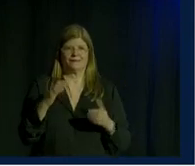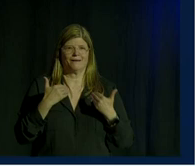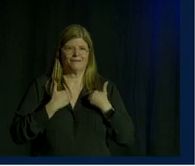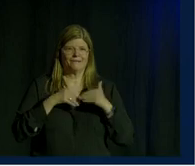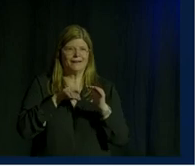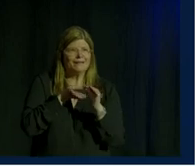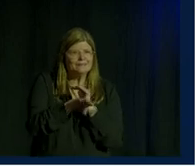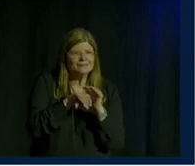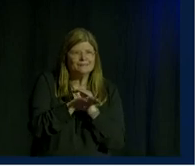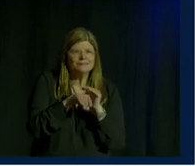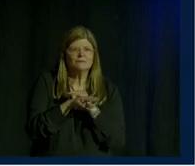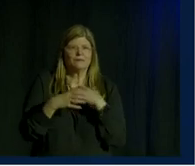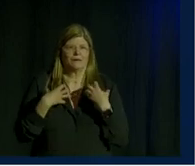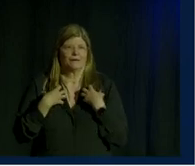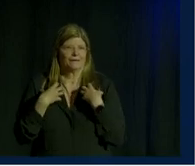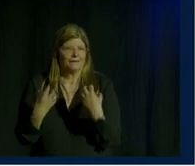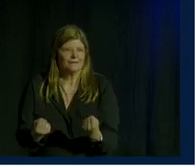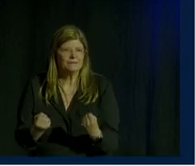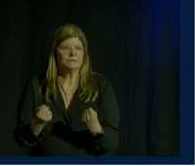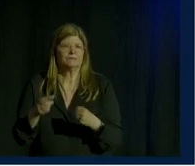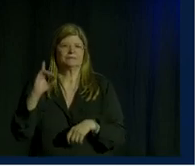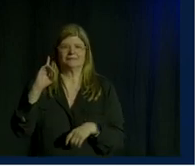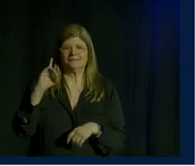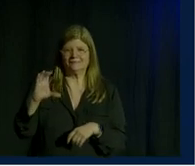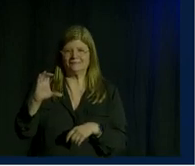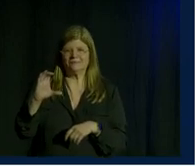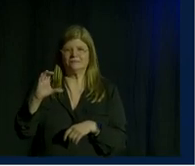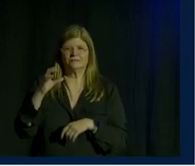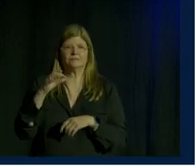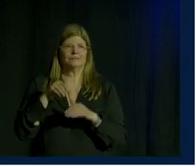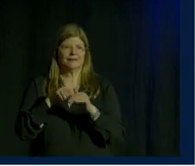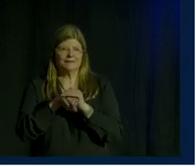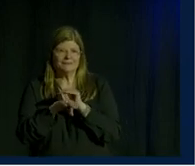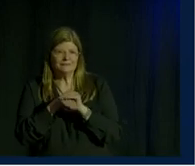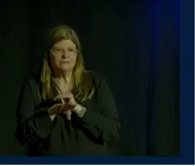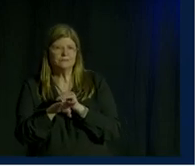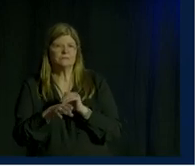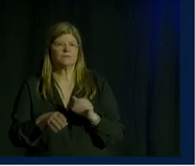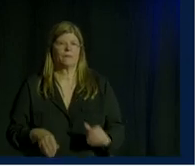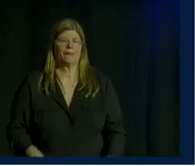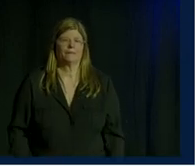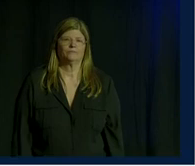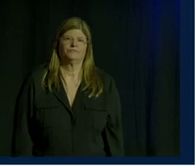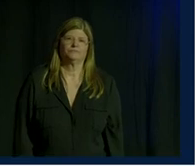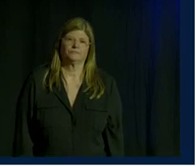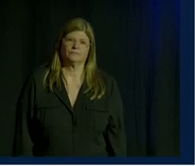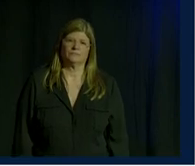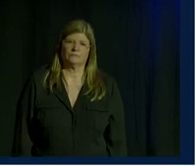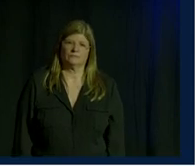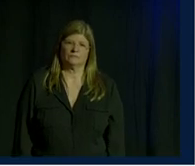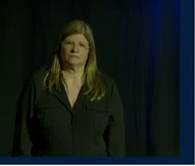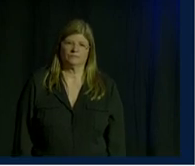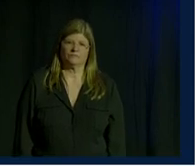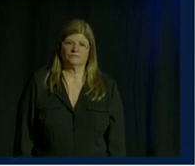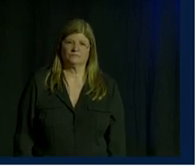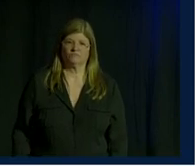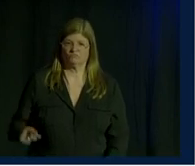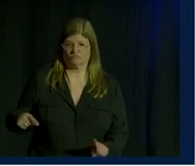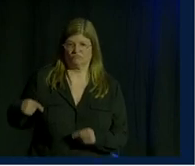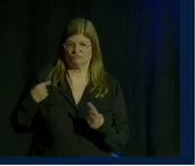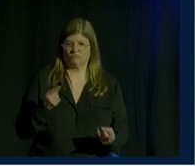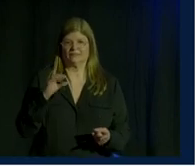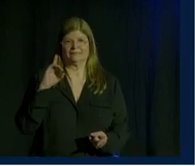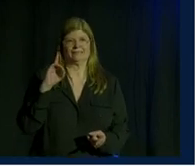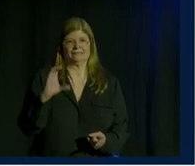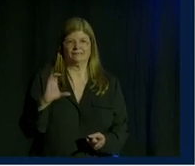businesses. Without BEPS, we also do not get to our climate goals. Now, a lot has happened in the past years since the DC Council